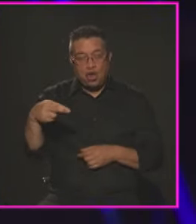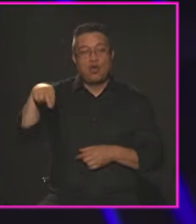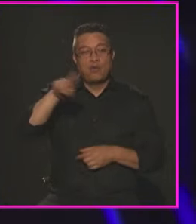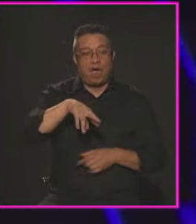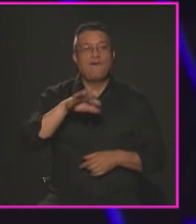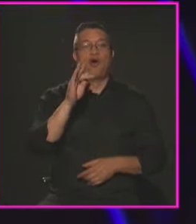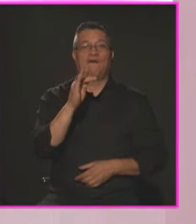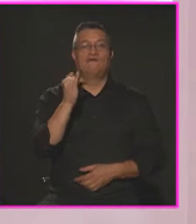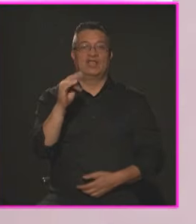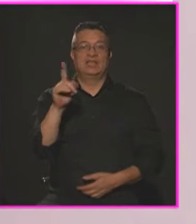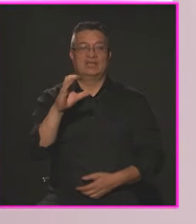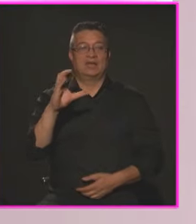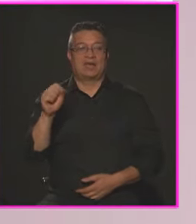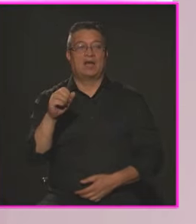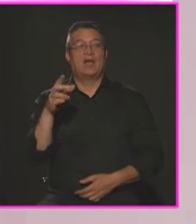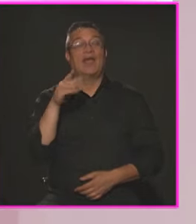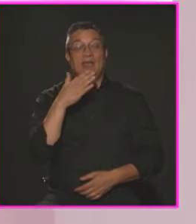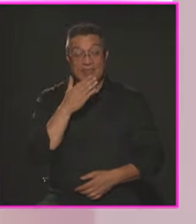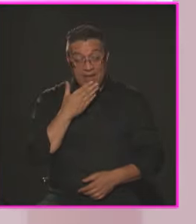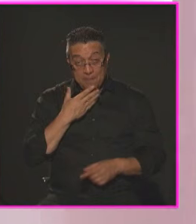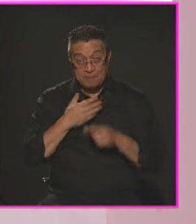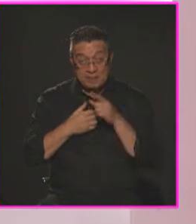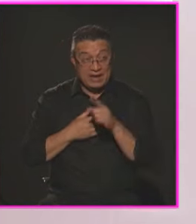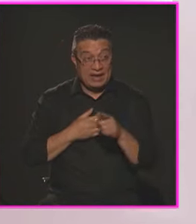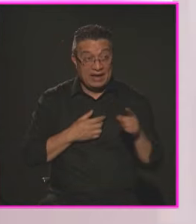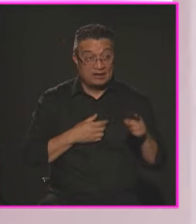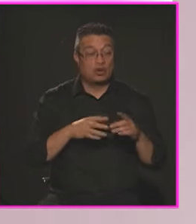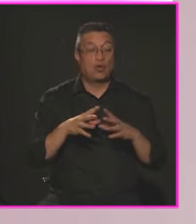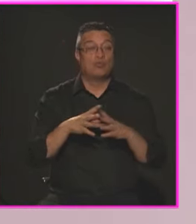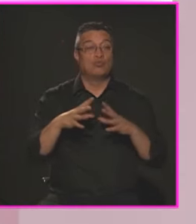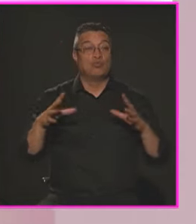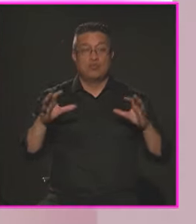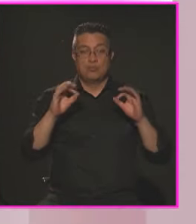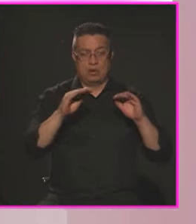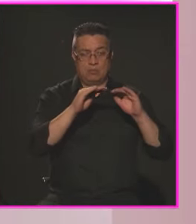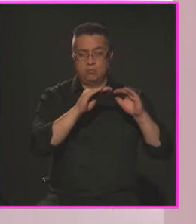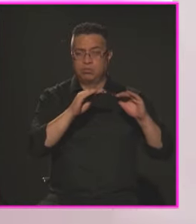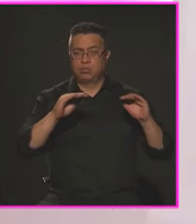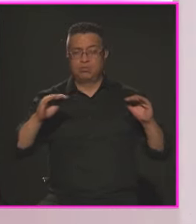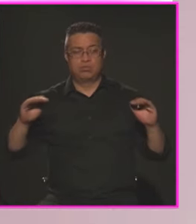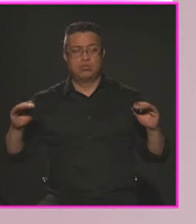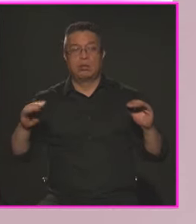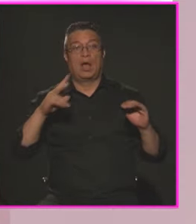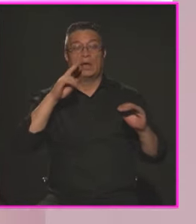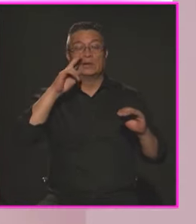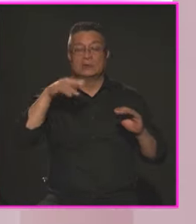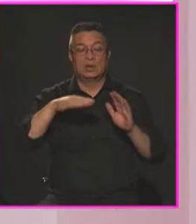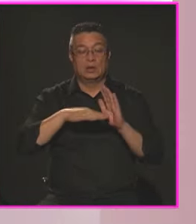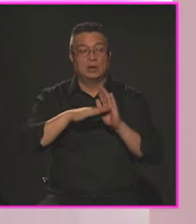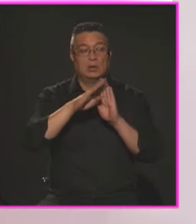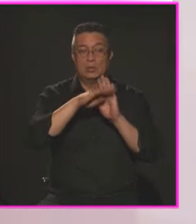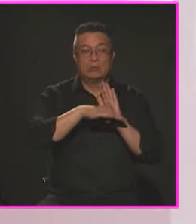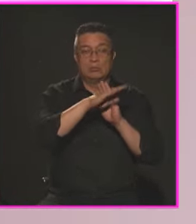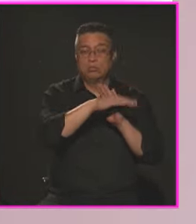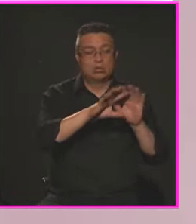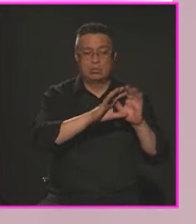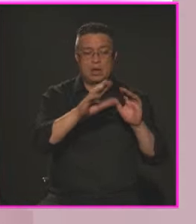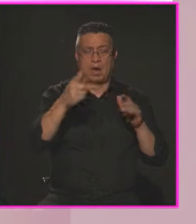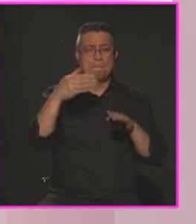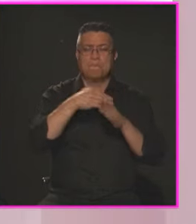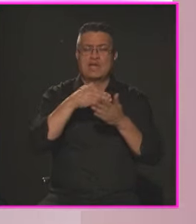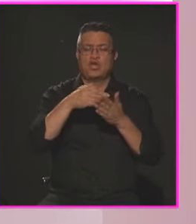very stable. They oscillate without skipping a beat over millions of kilometers, and you can also pack the light into